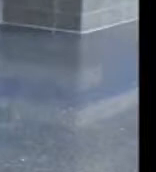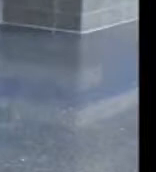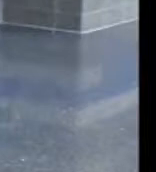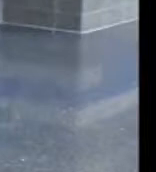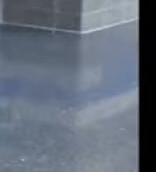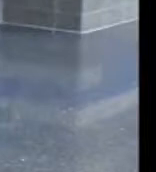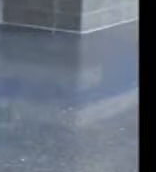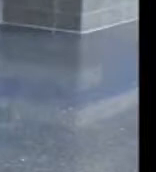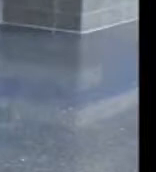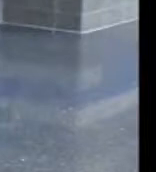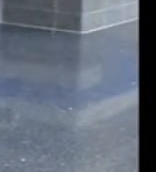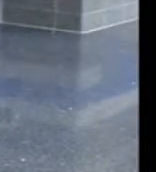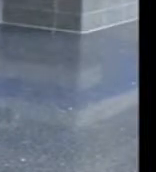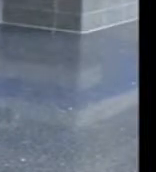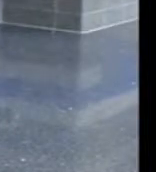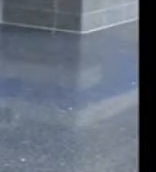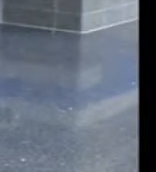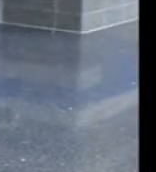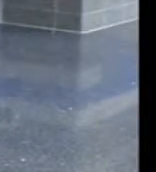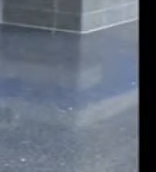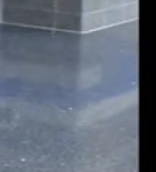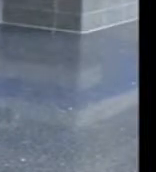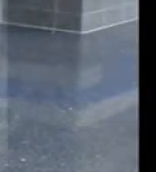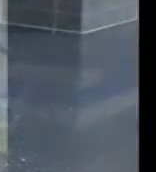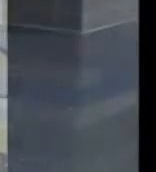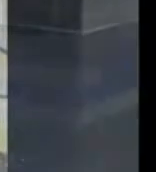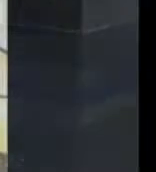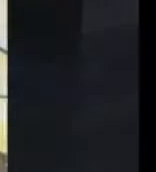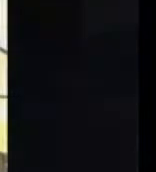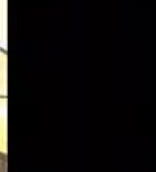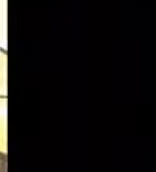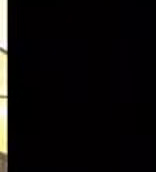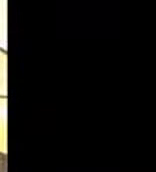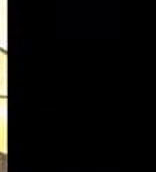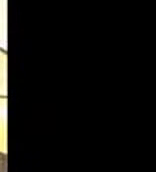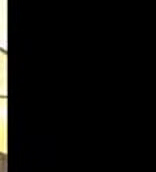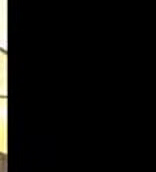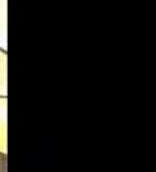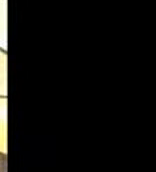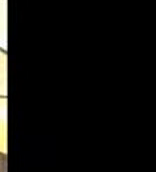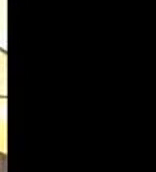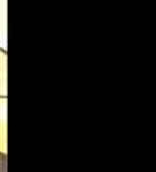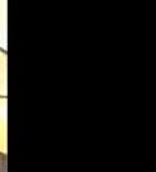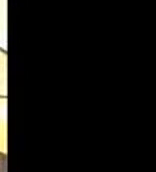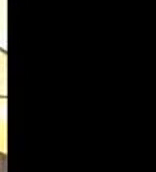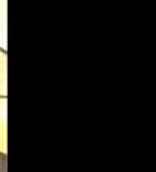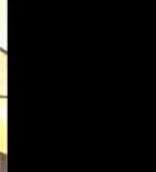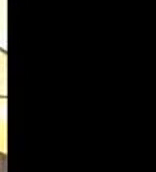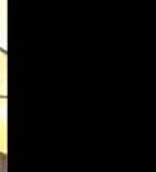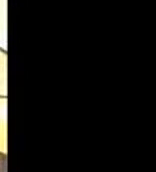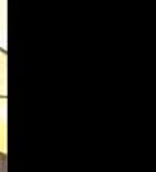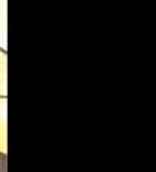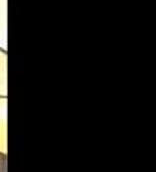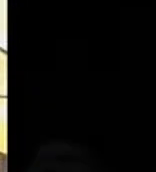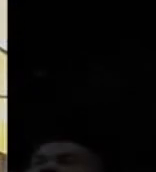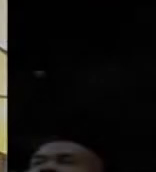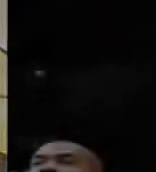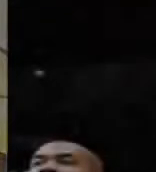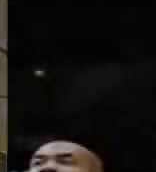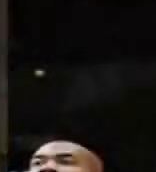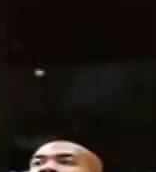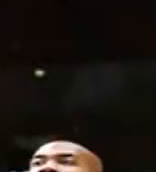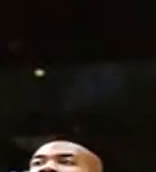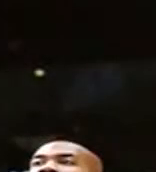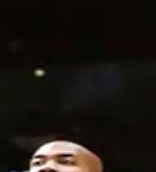His physical frame was imposing, standing at 7 feet and an inch tall, weighing 147